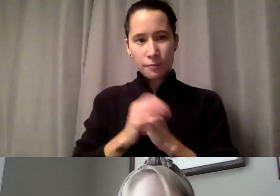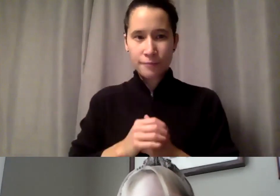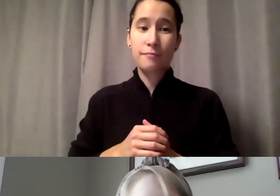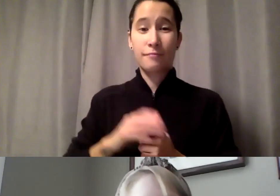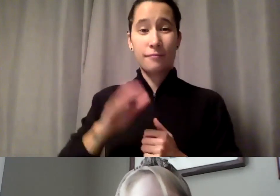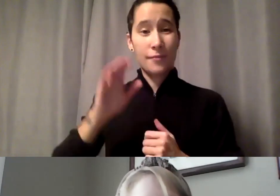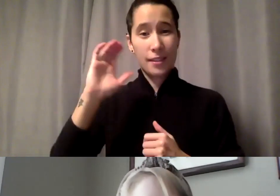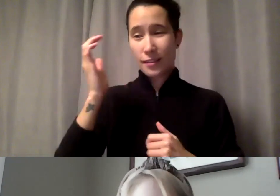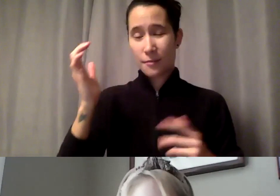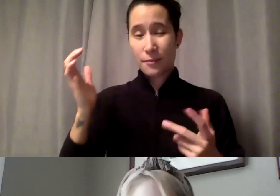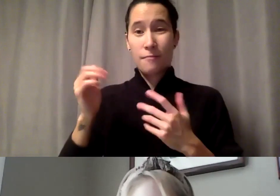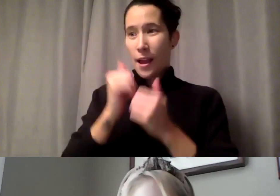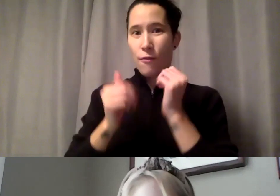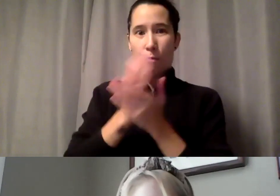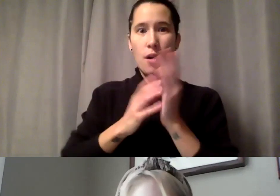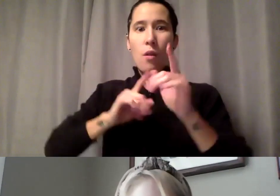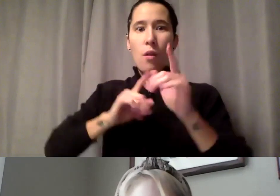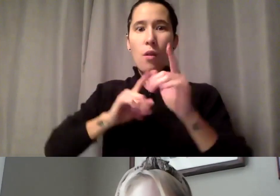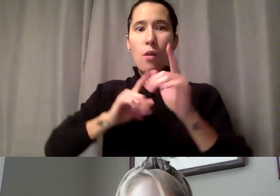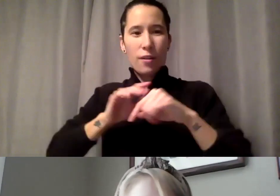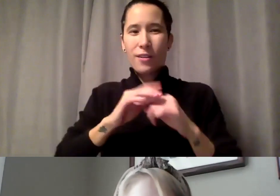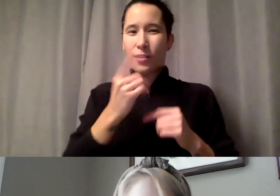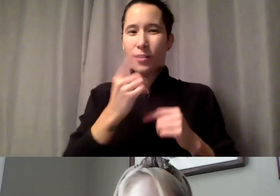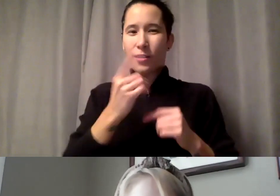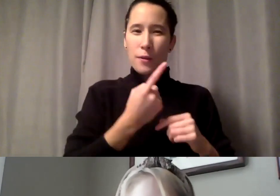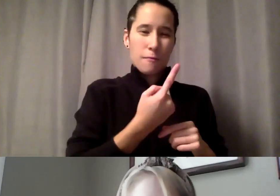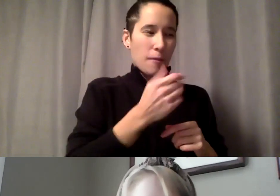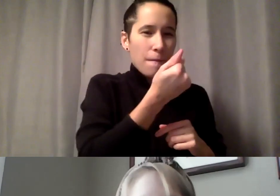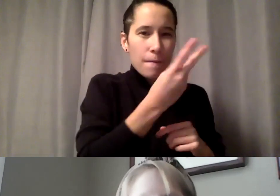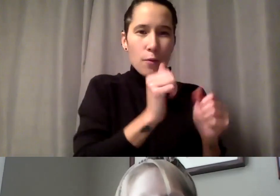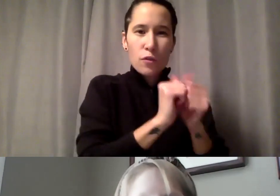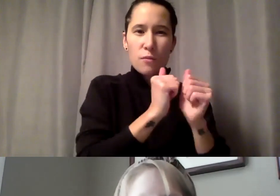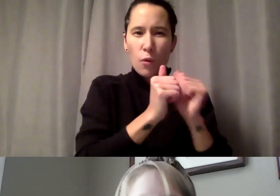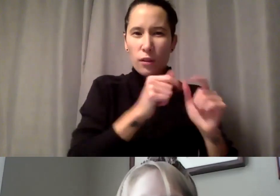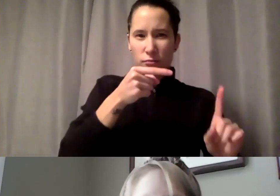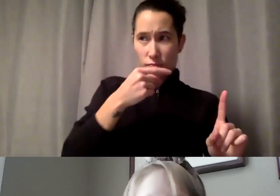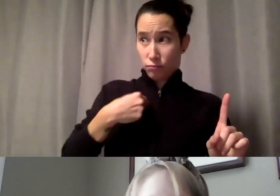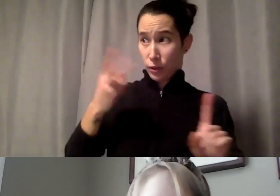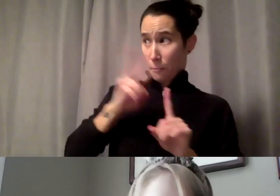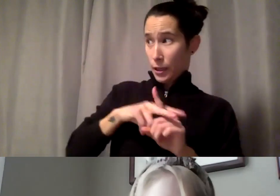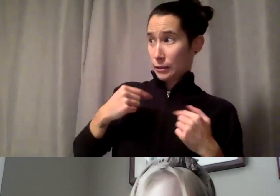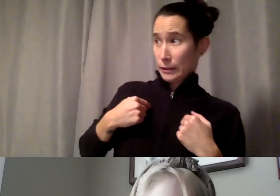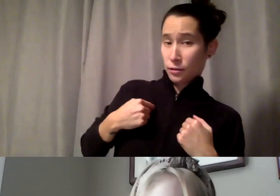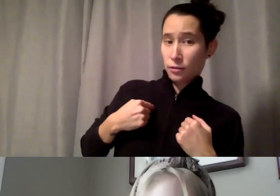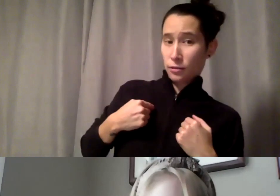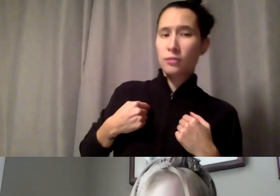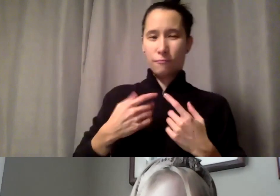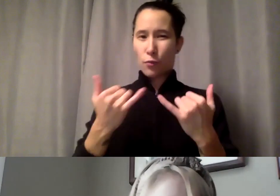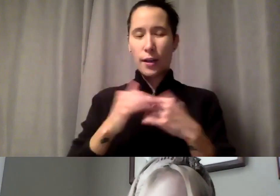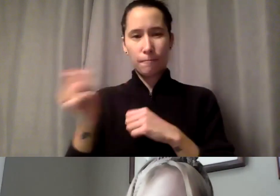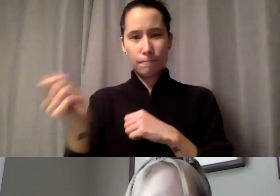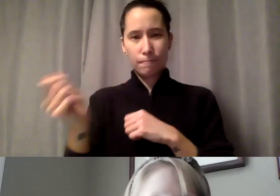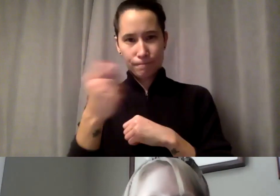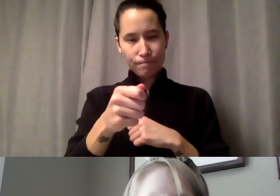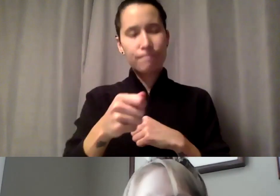the order or part of return to sport, there's a group of sports that are really trying to figure out where they landed in. And right now, racket sports is one